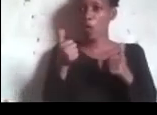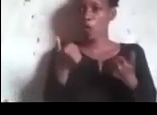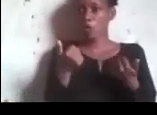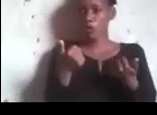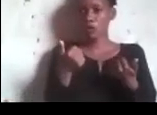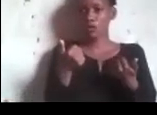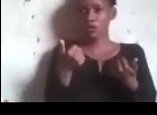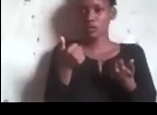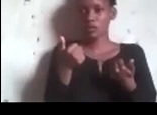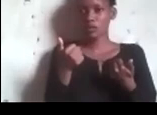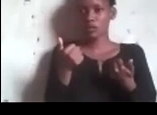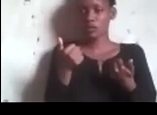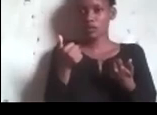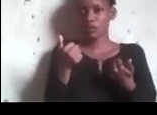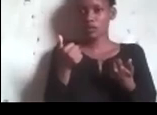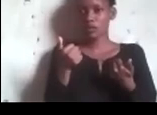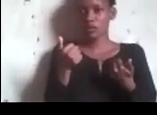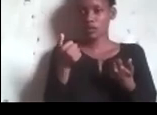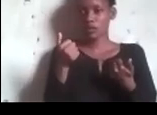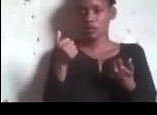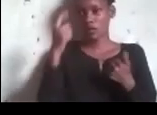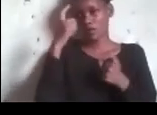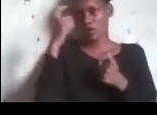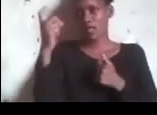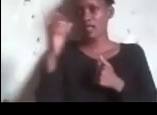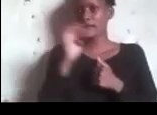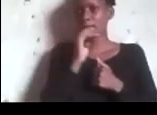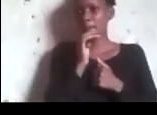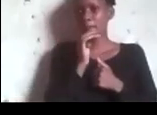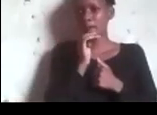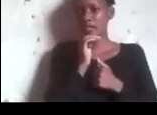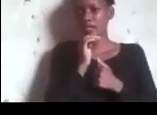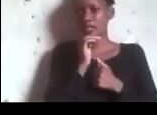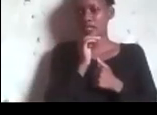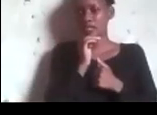so in terms of the